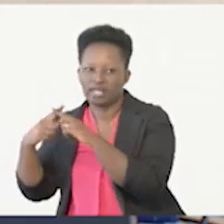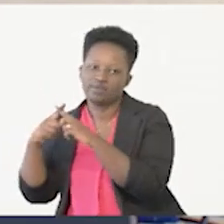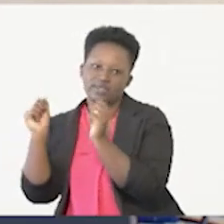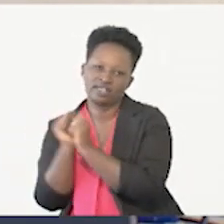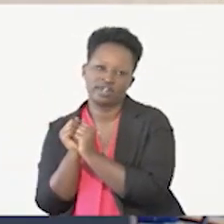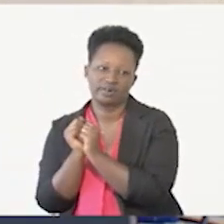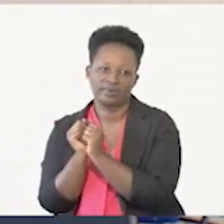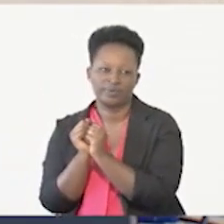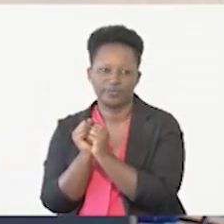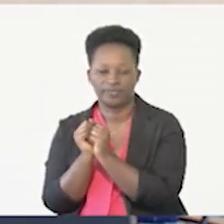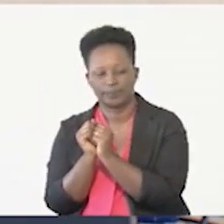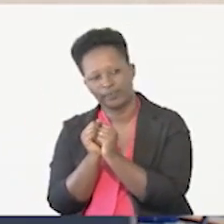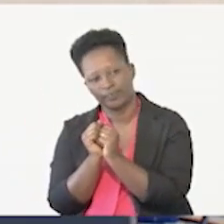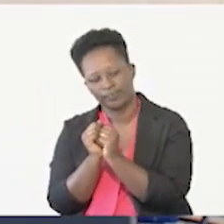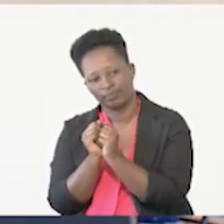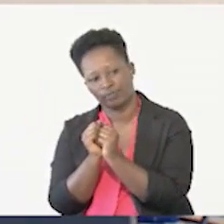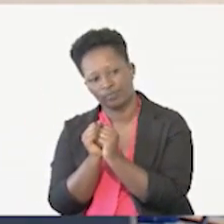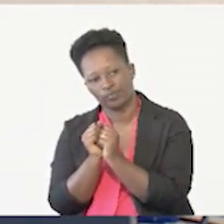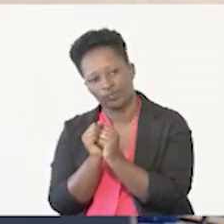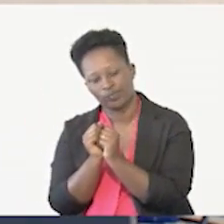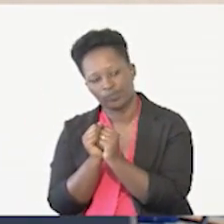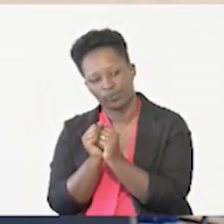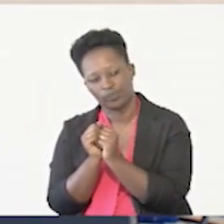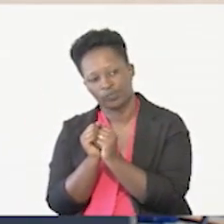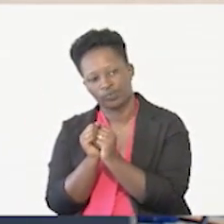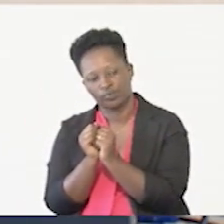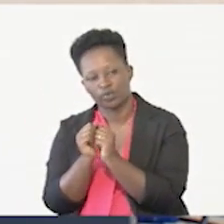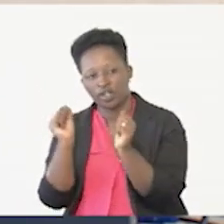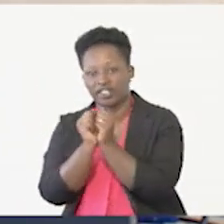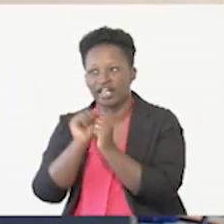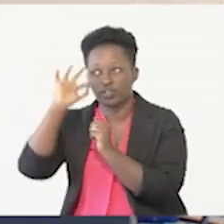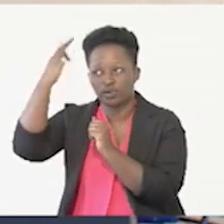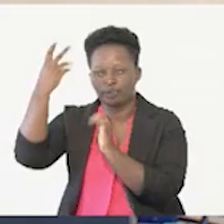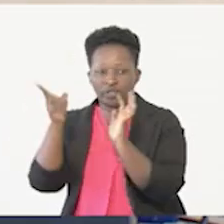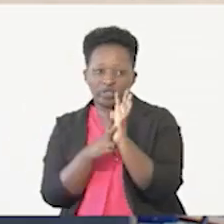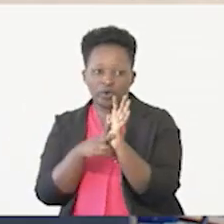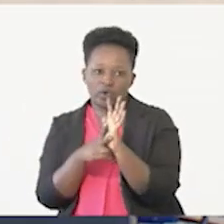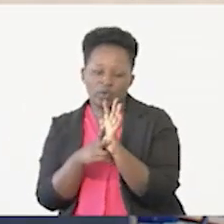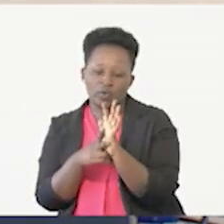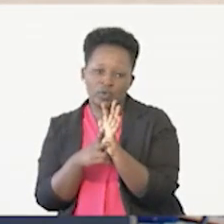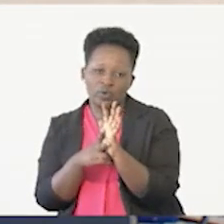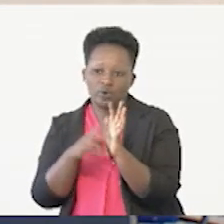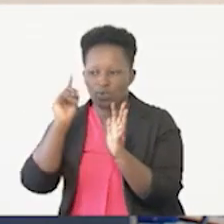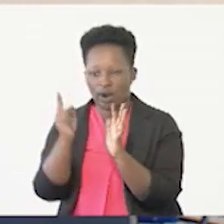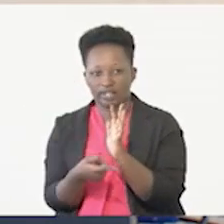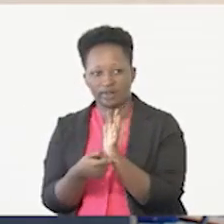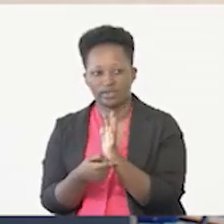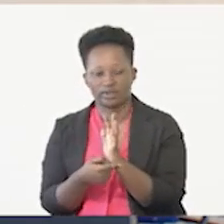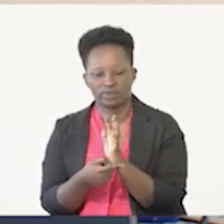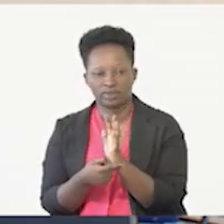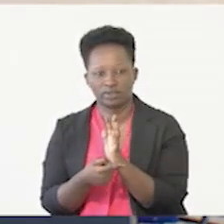times 10. So in this case, 10 cubed is 1,000.